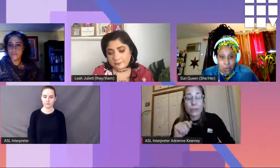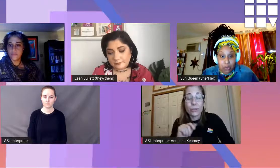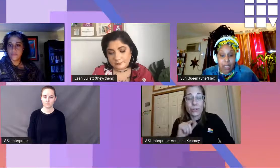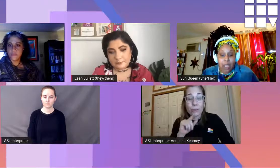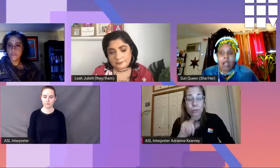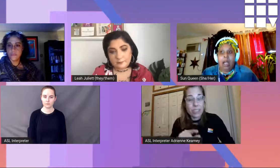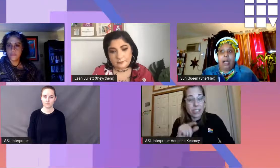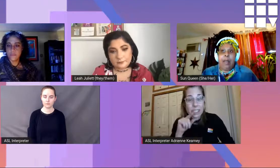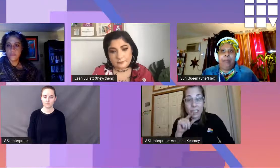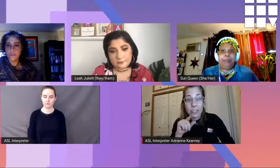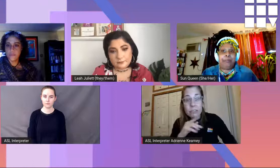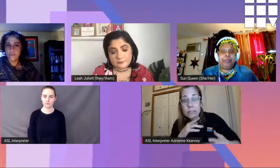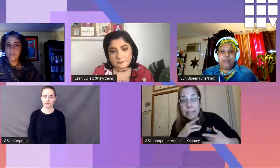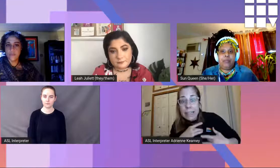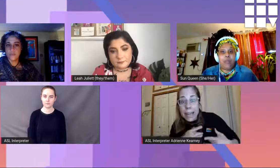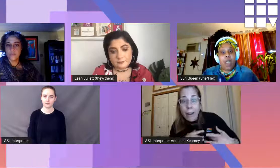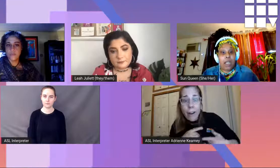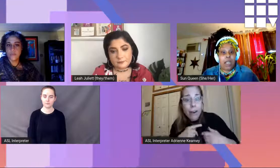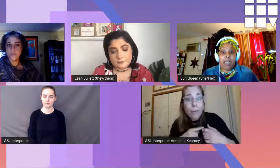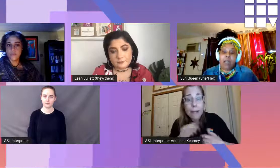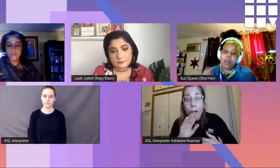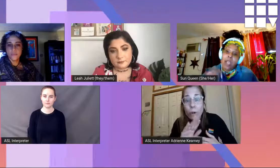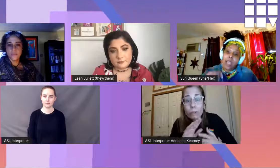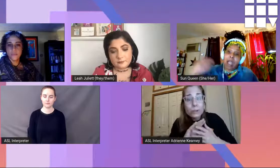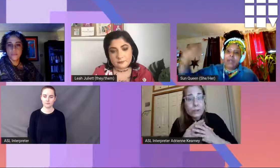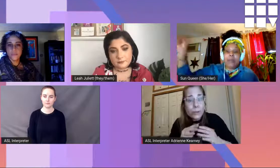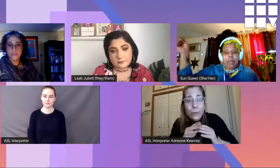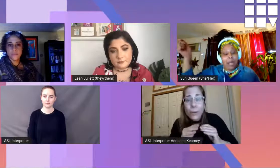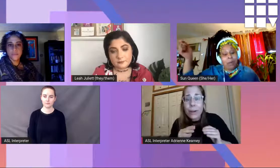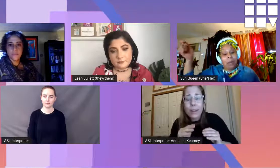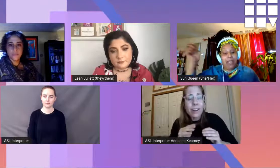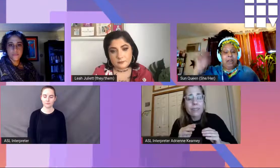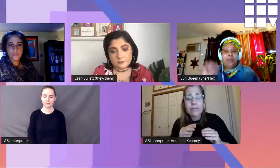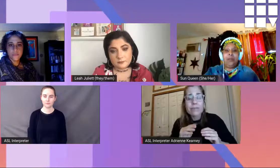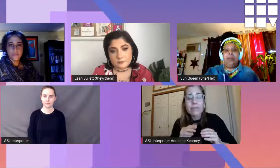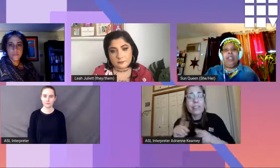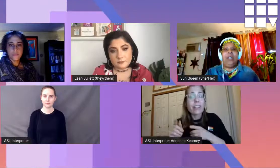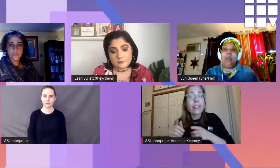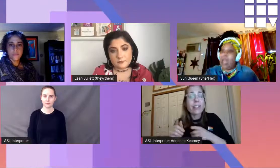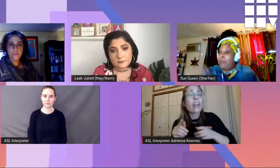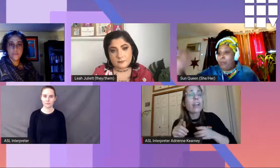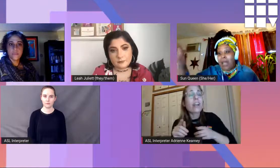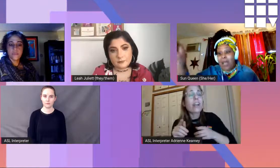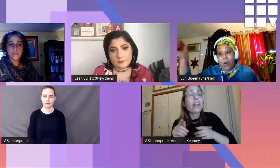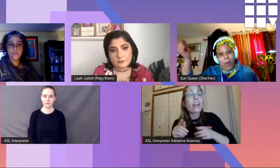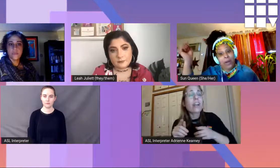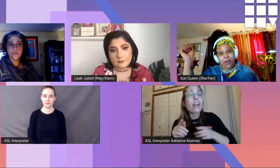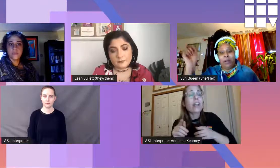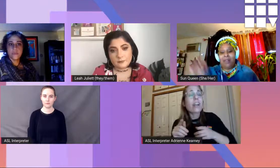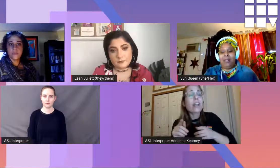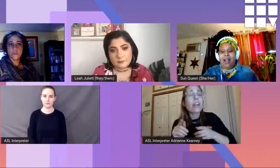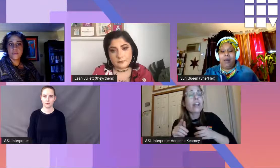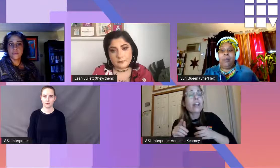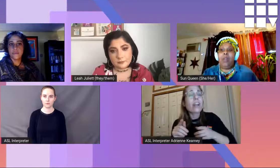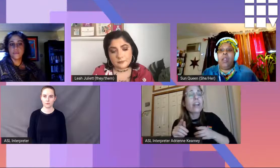your story. Again, it's like, okay, I have a Black woman in the room, I have a Black